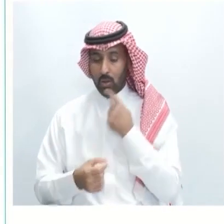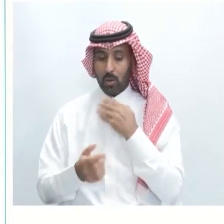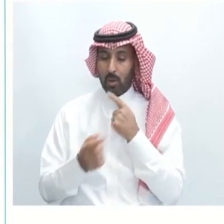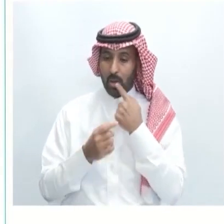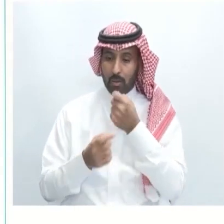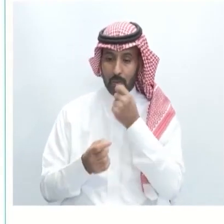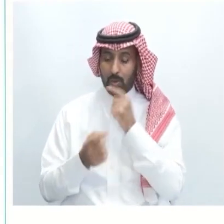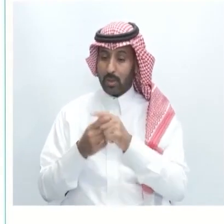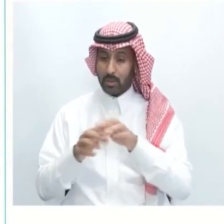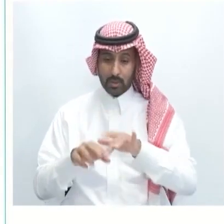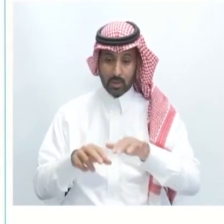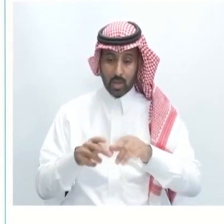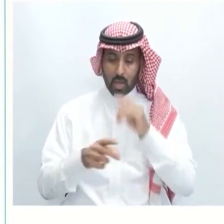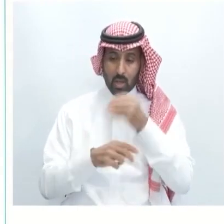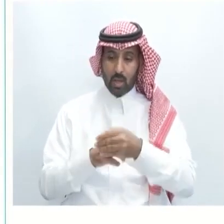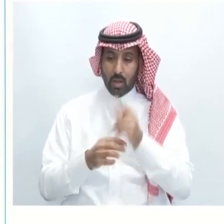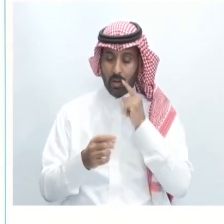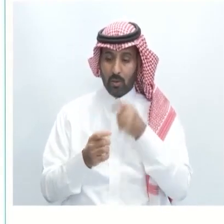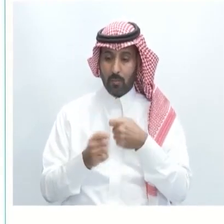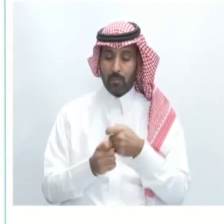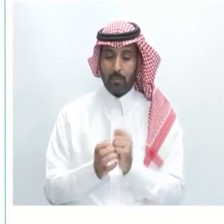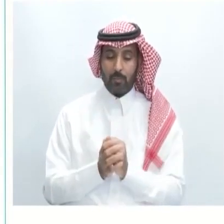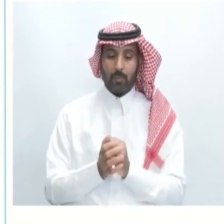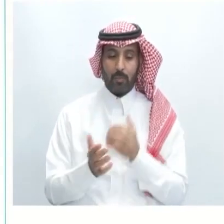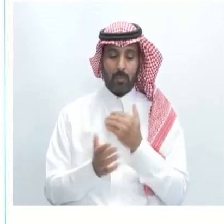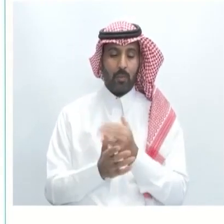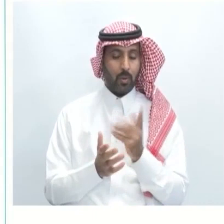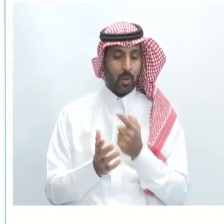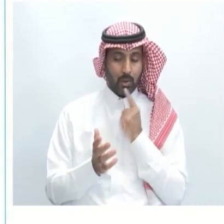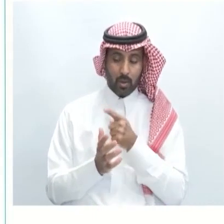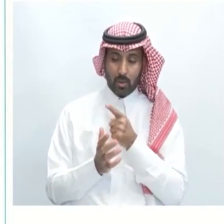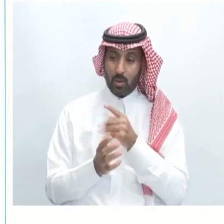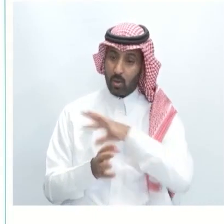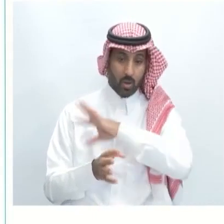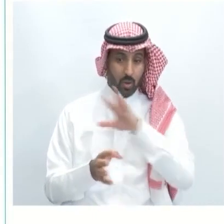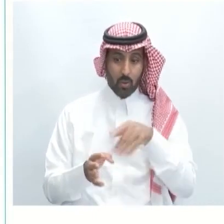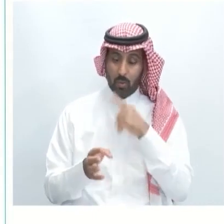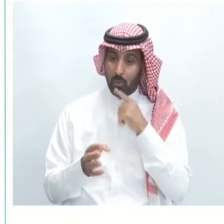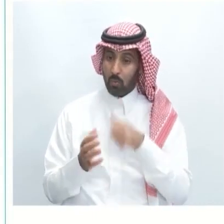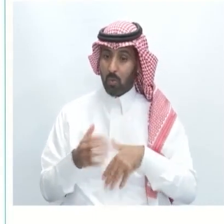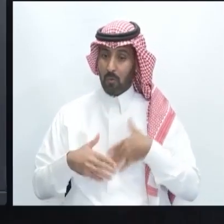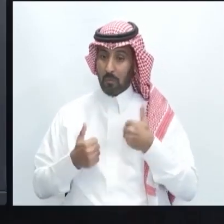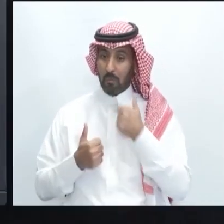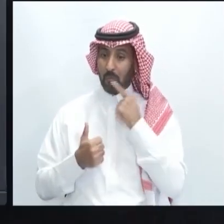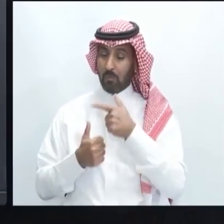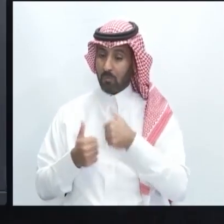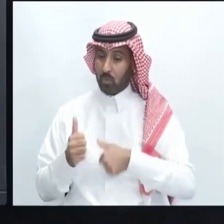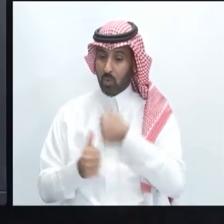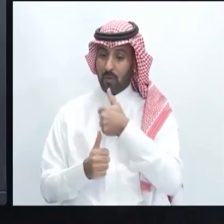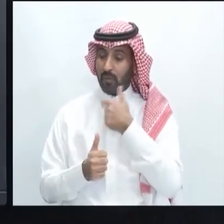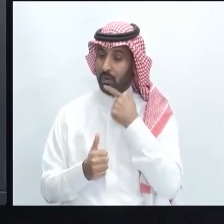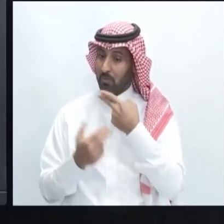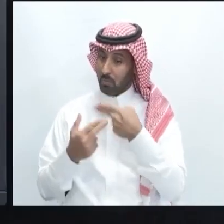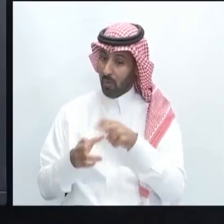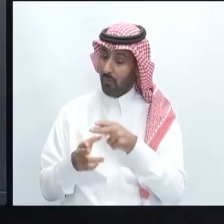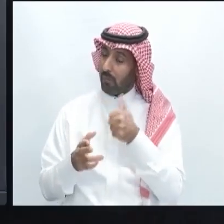pediatricians, cashiers, and telemarketers. And are the majority satisfied? So here,